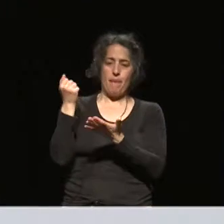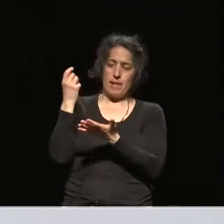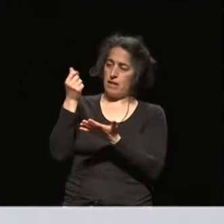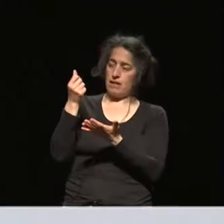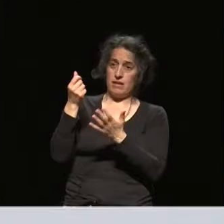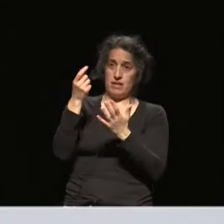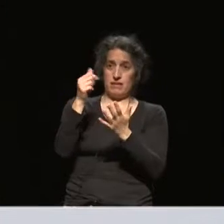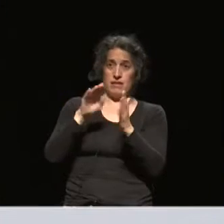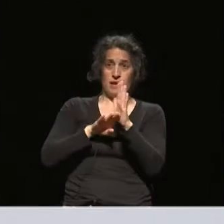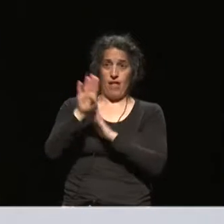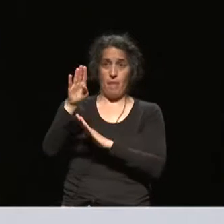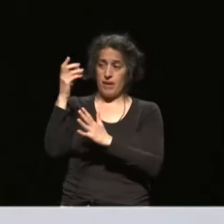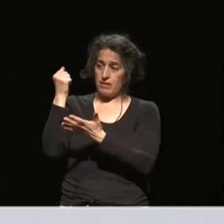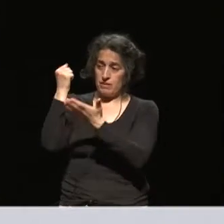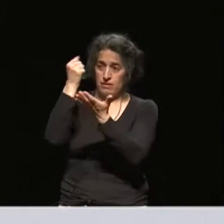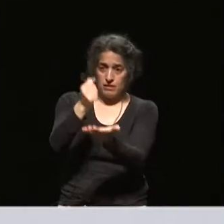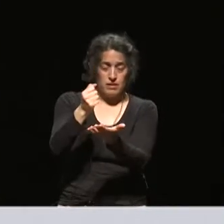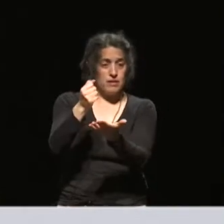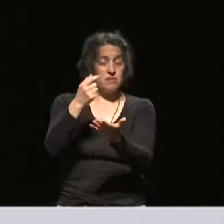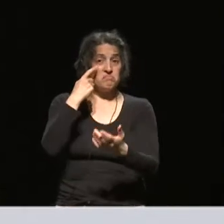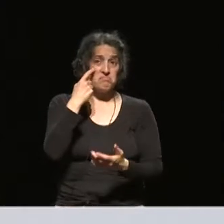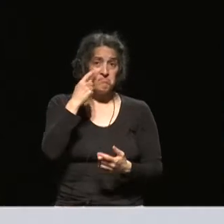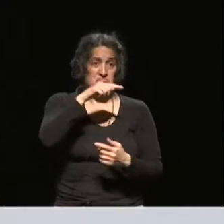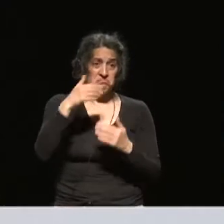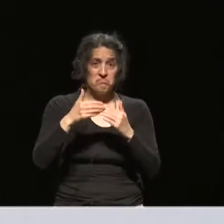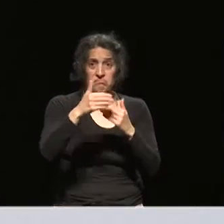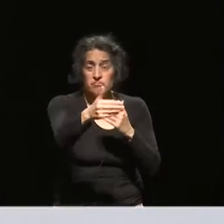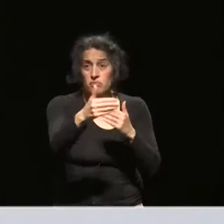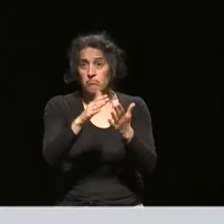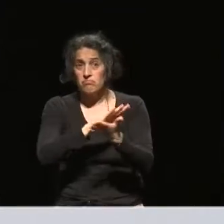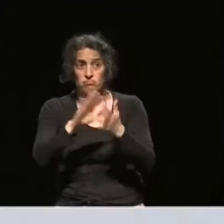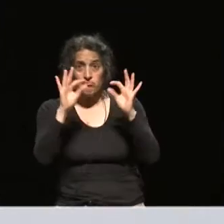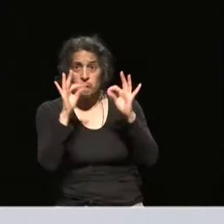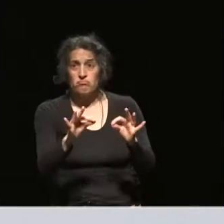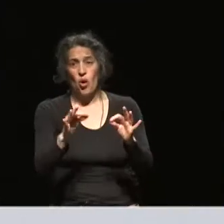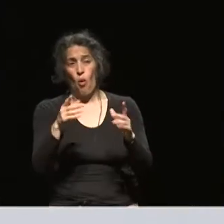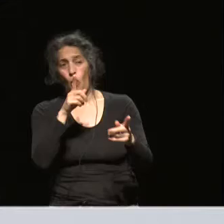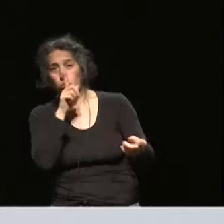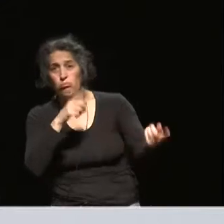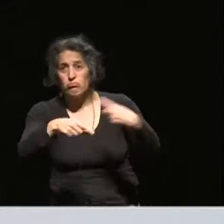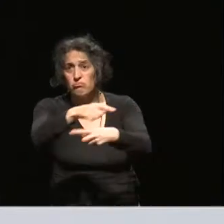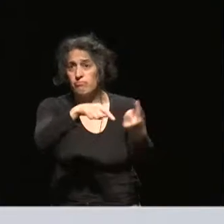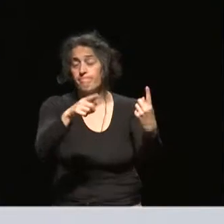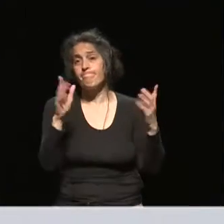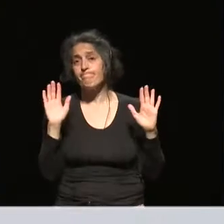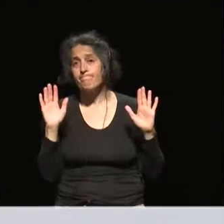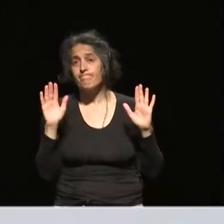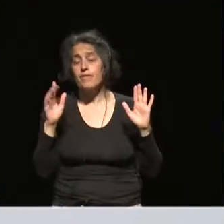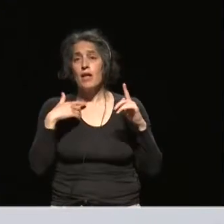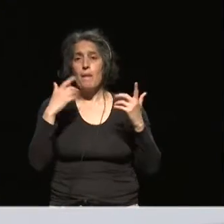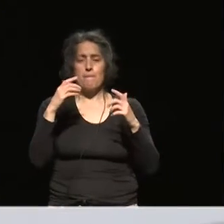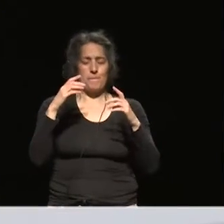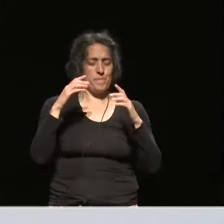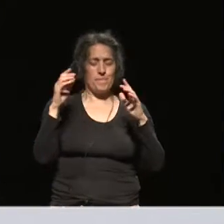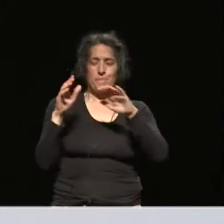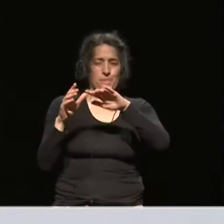account, and we need to find alternative ways to measure success. After all, the lack of evidence may not actually mean that anti-corruption work